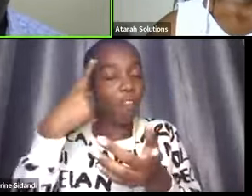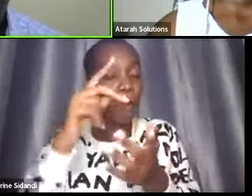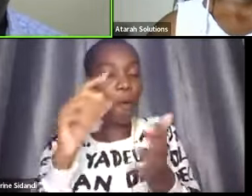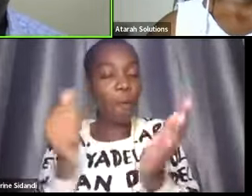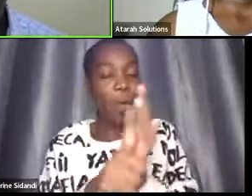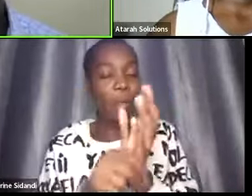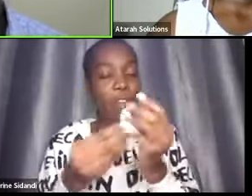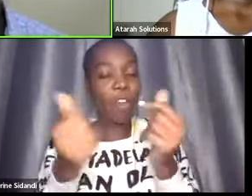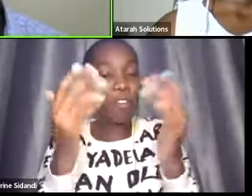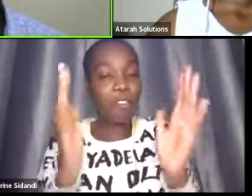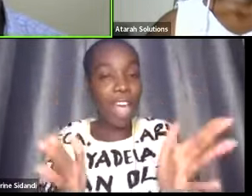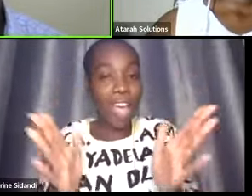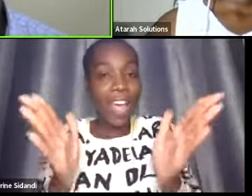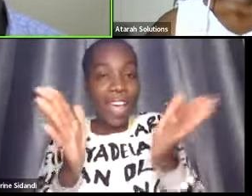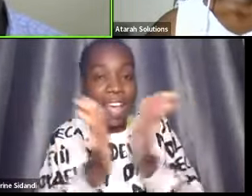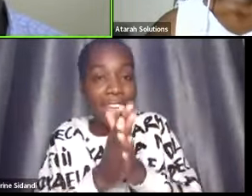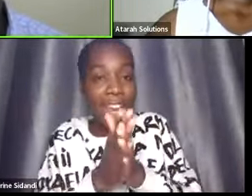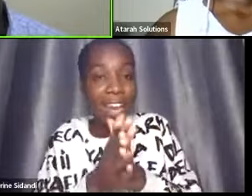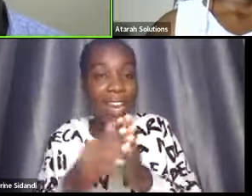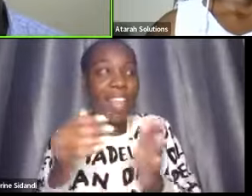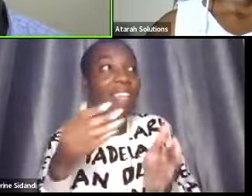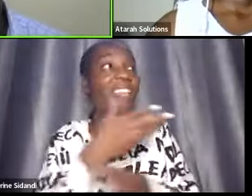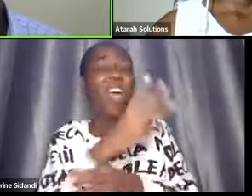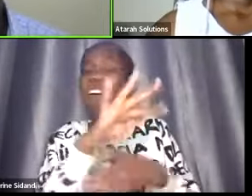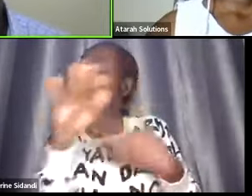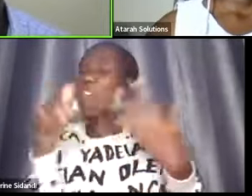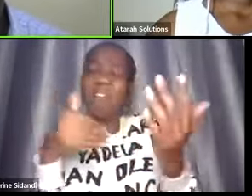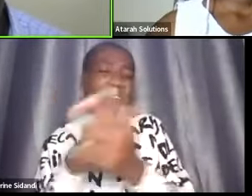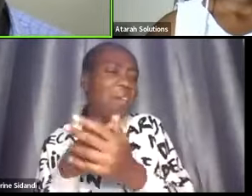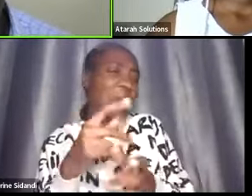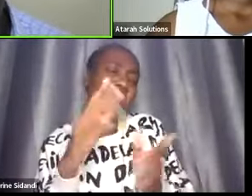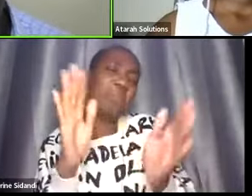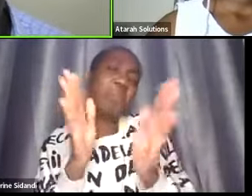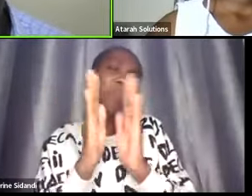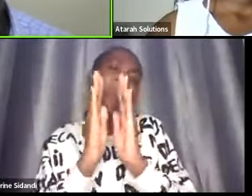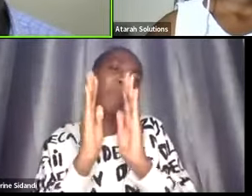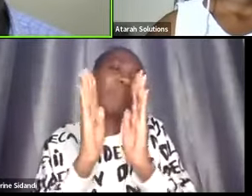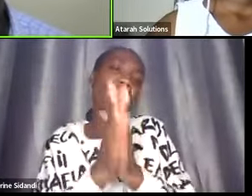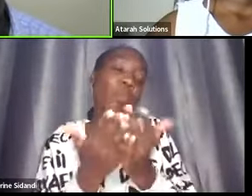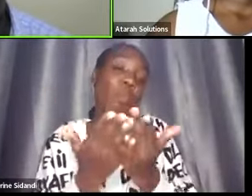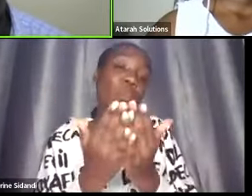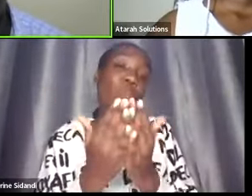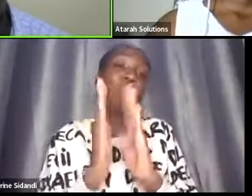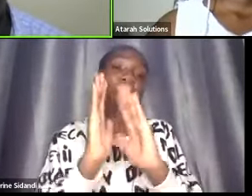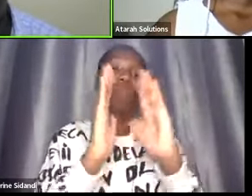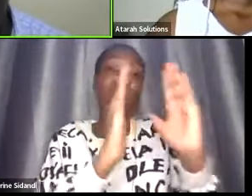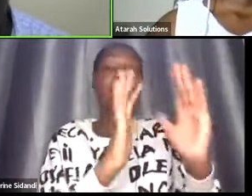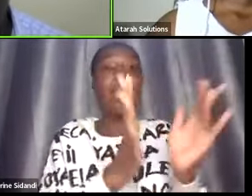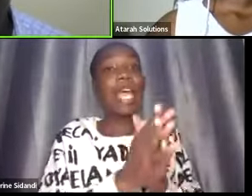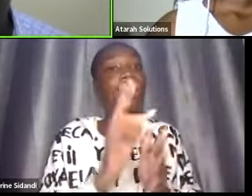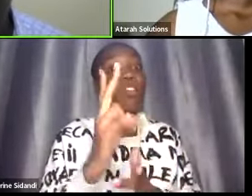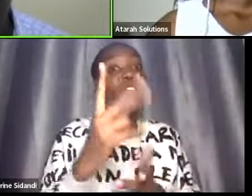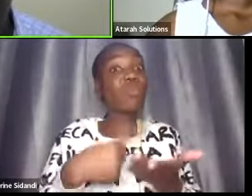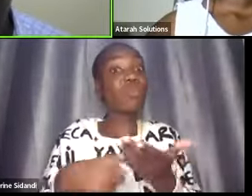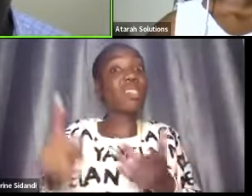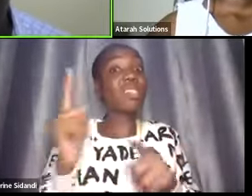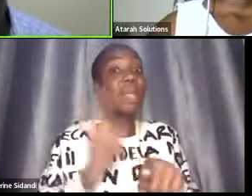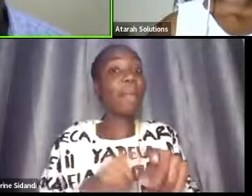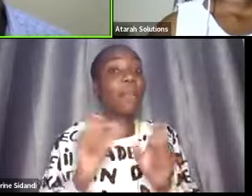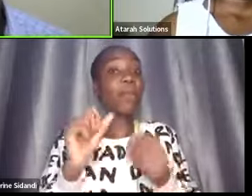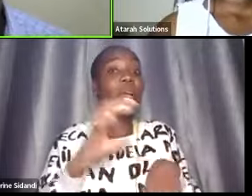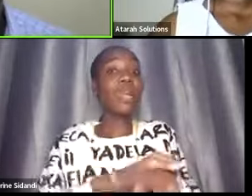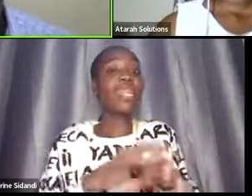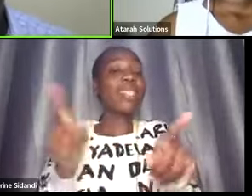on in the textbook centers, almost all bookshops, but a new volume is coming in 2 weeks' time. They can also contact our